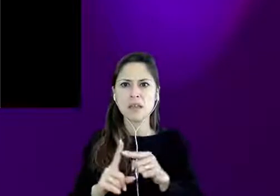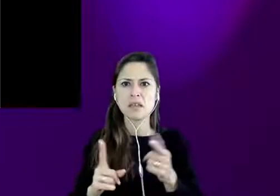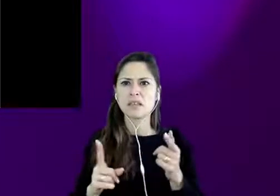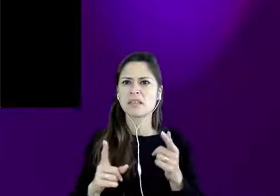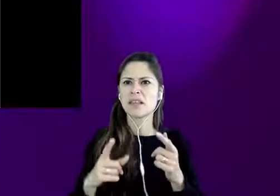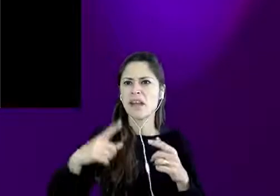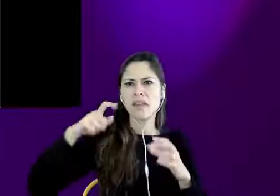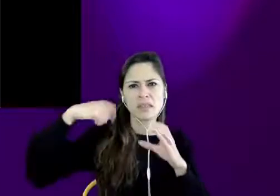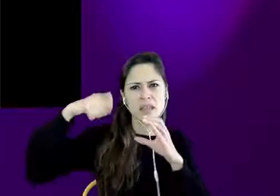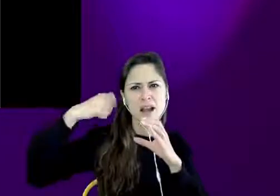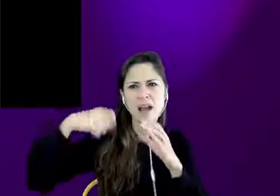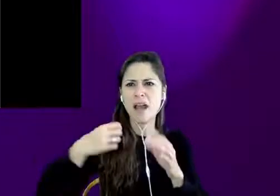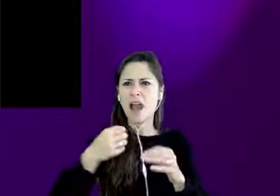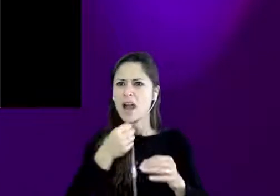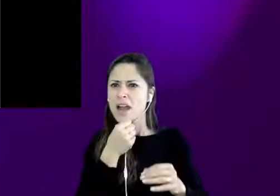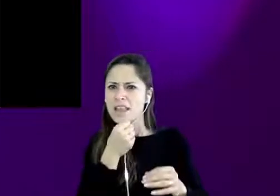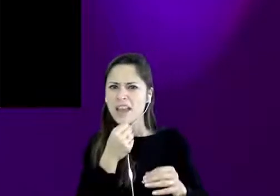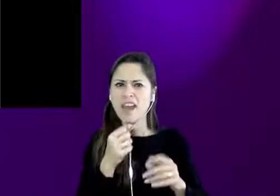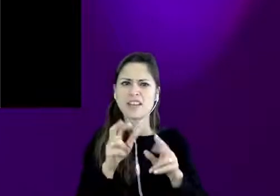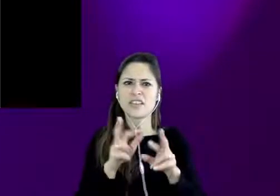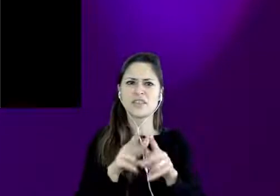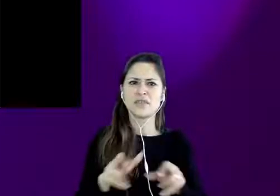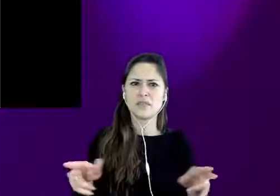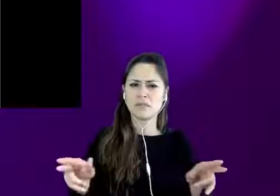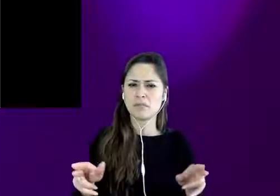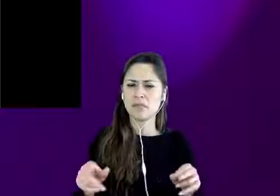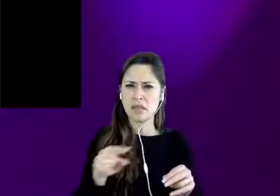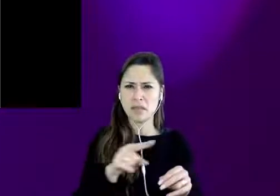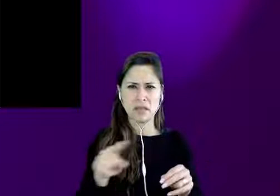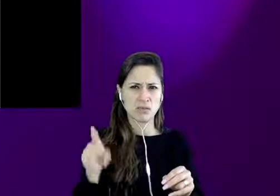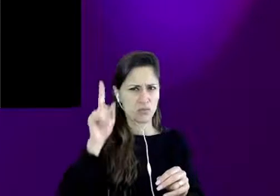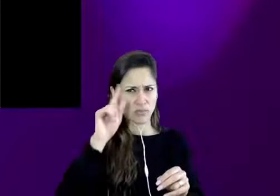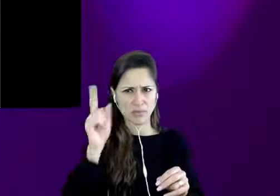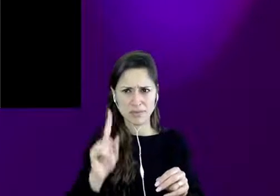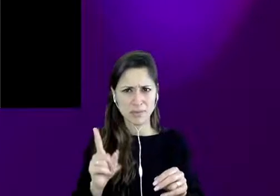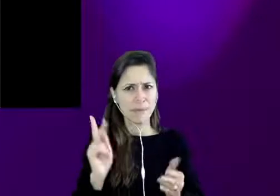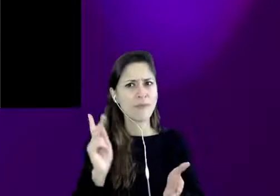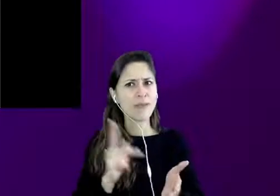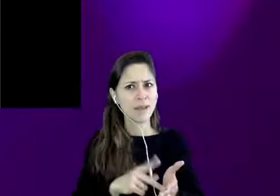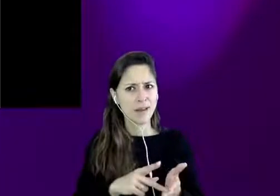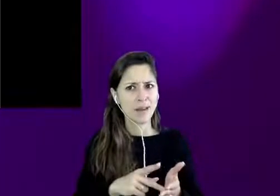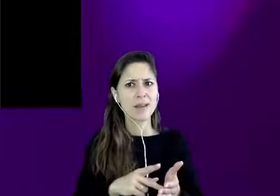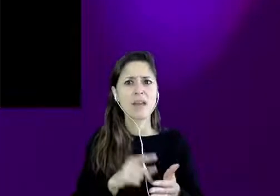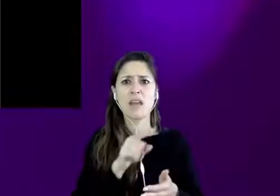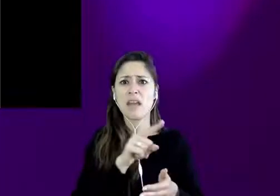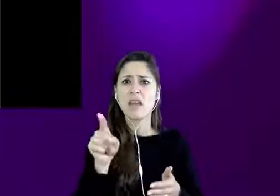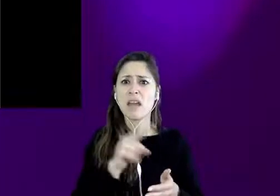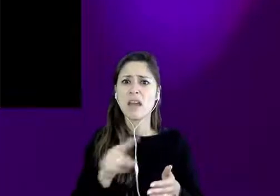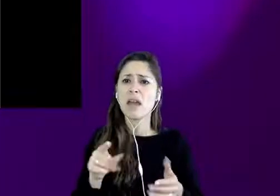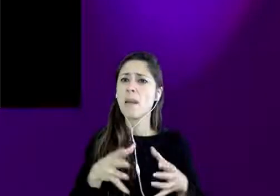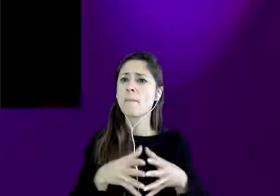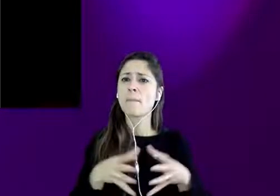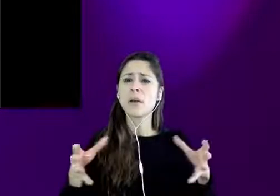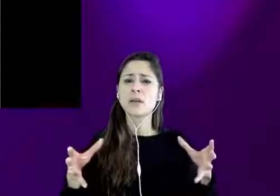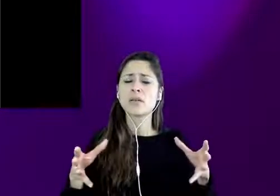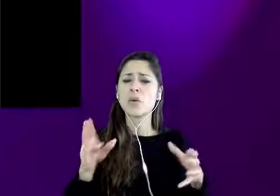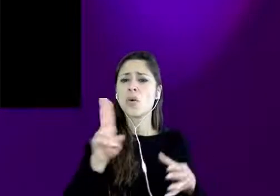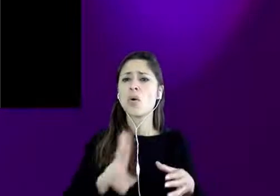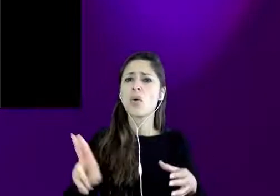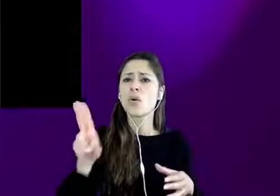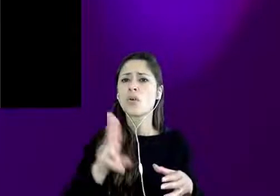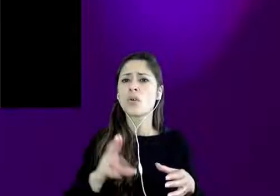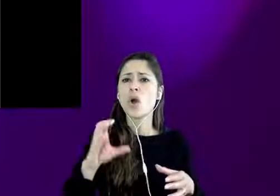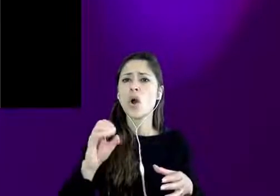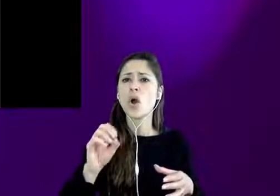don't know the truth that most of them, they are using donor eggs. So it's not that you can be always going to a clinic, an